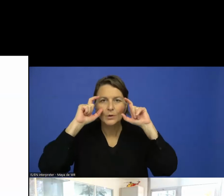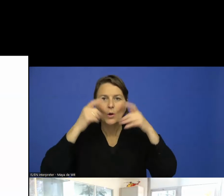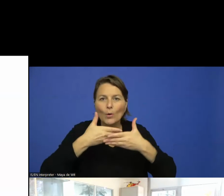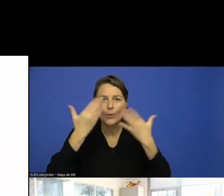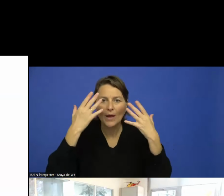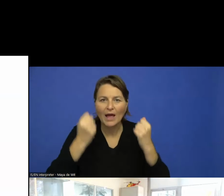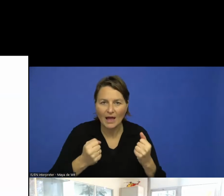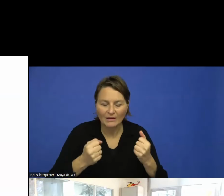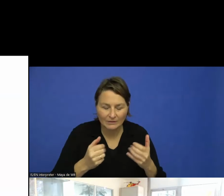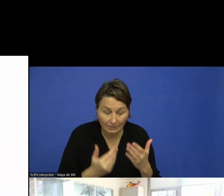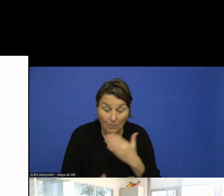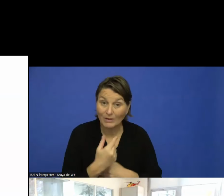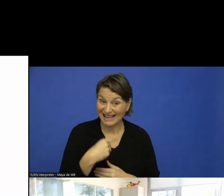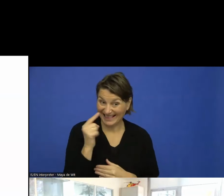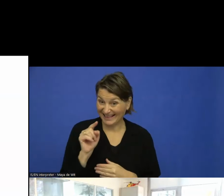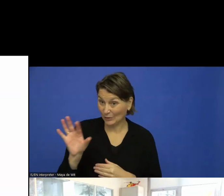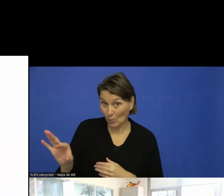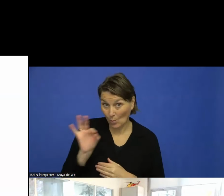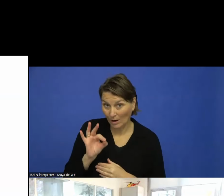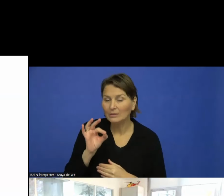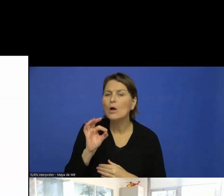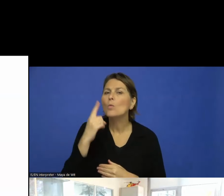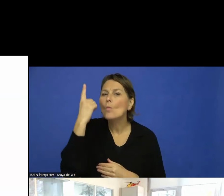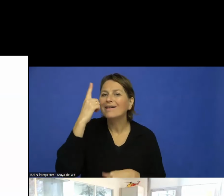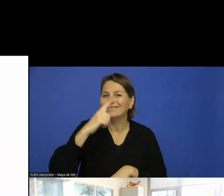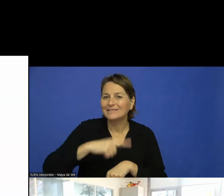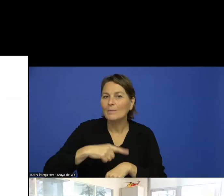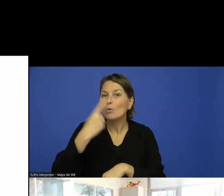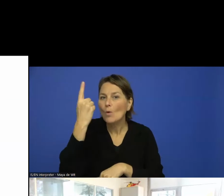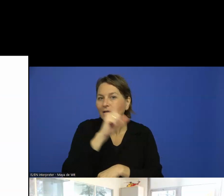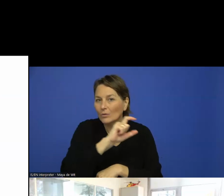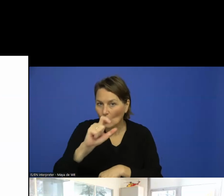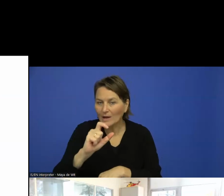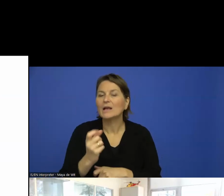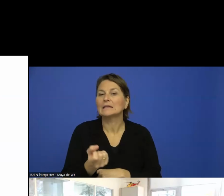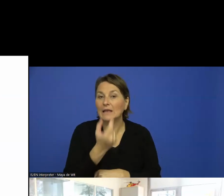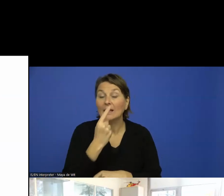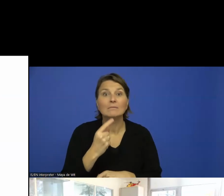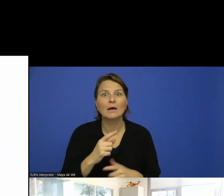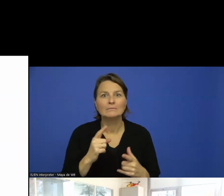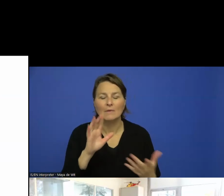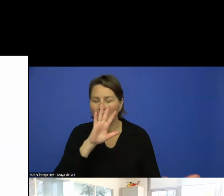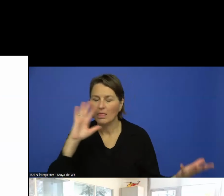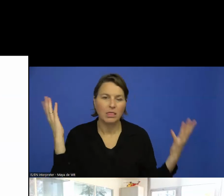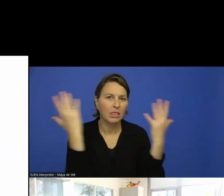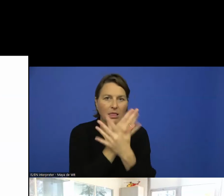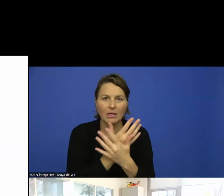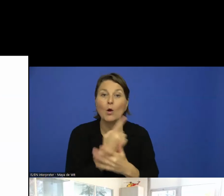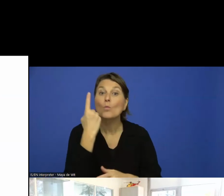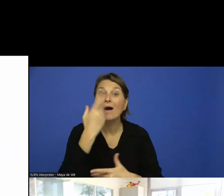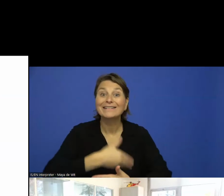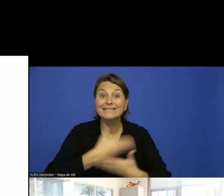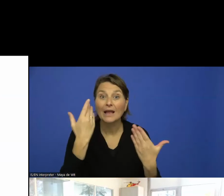take once a week. And if you take it once a day, you die horribly. And yet we make them all look the